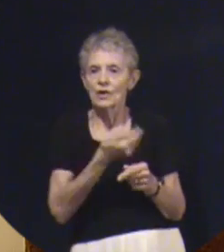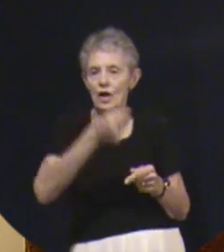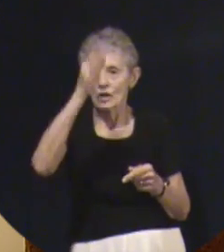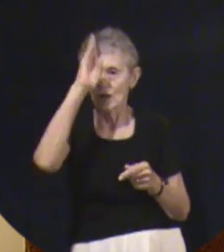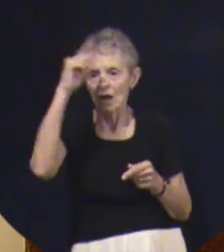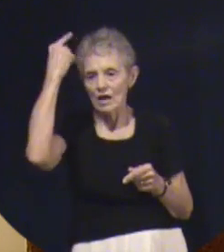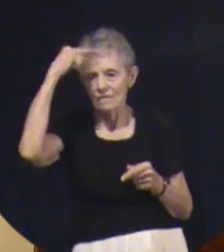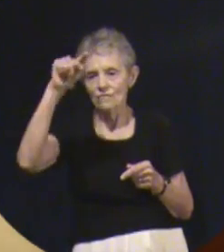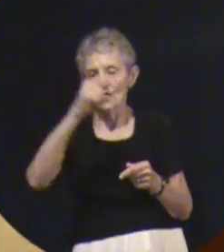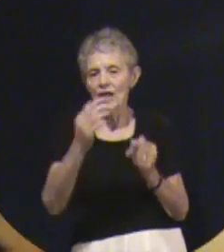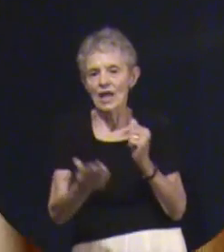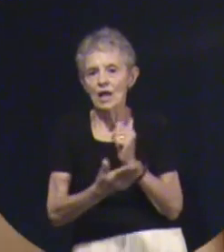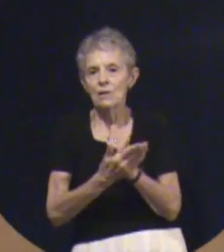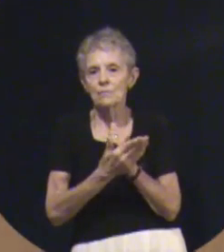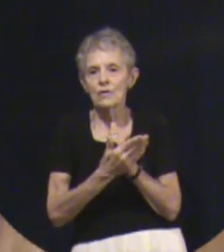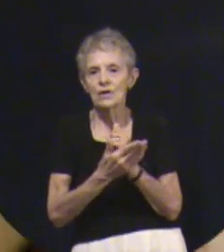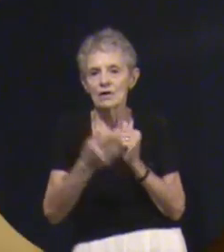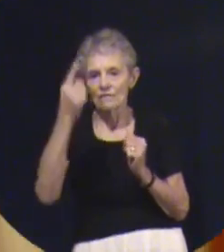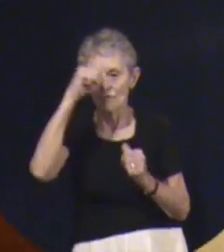of the world.